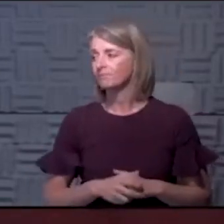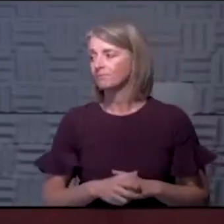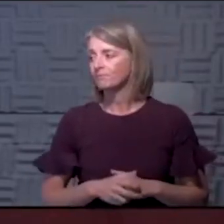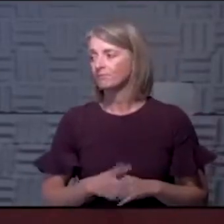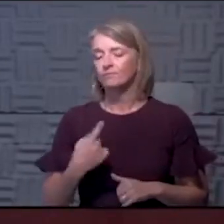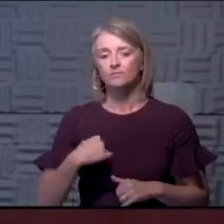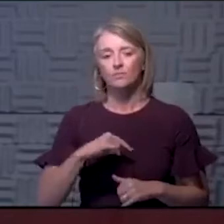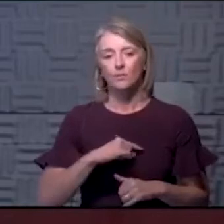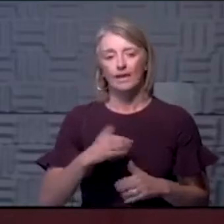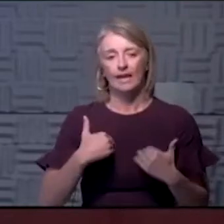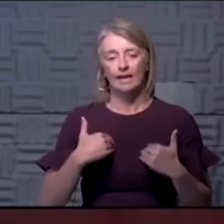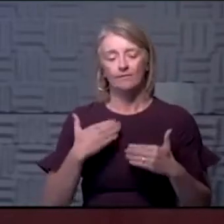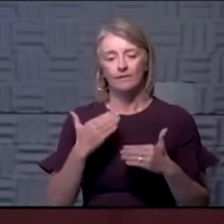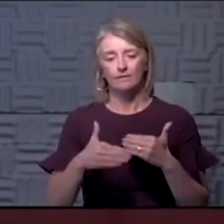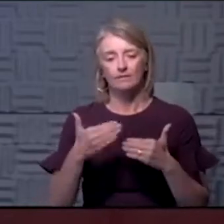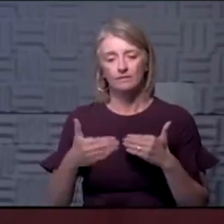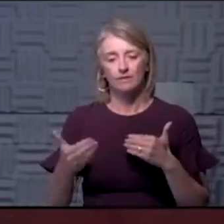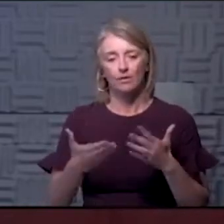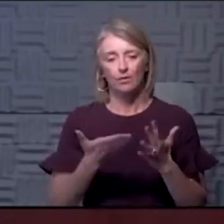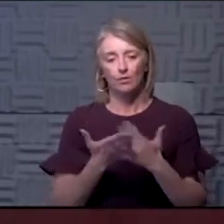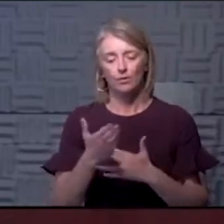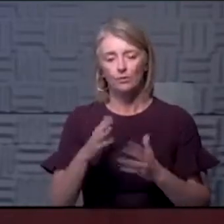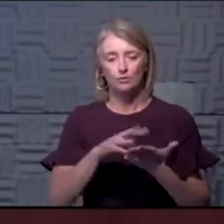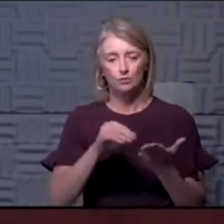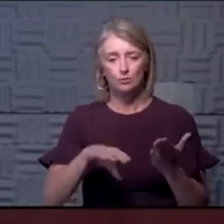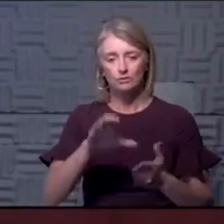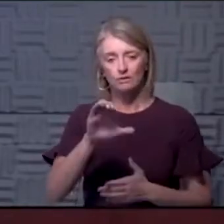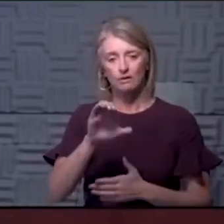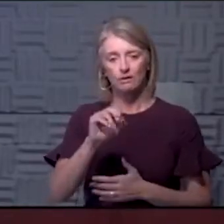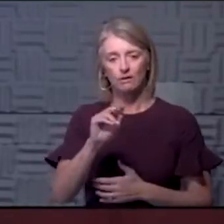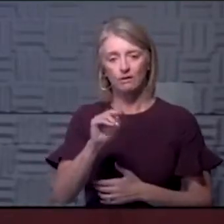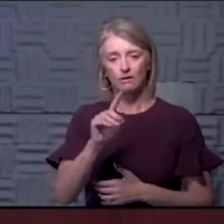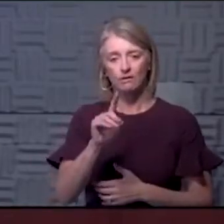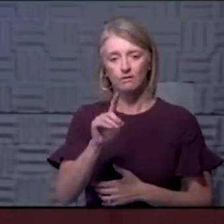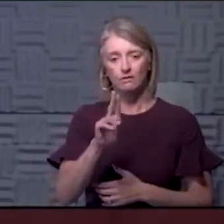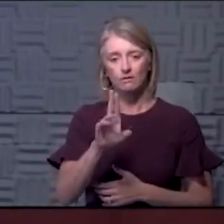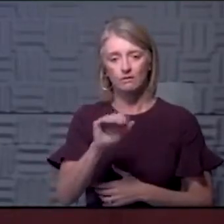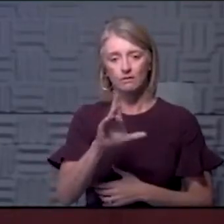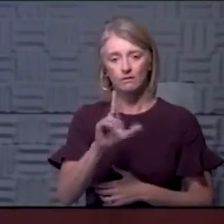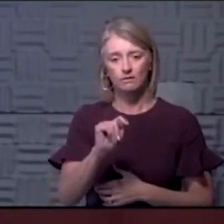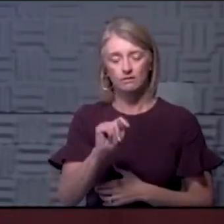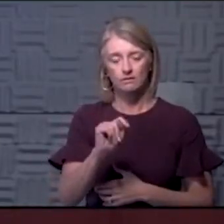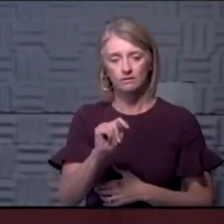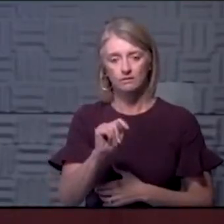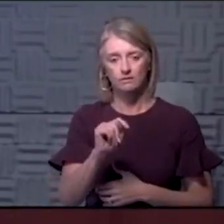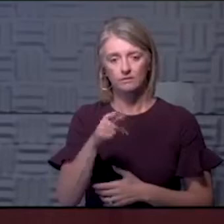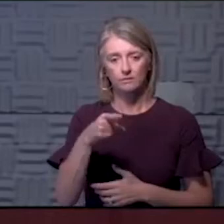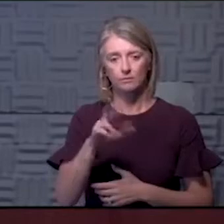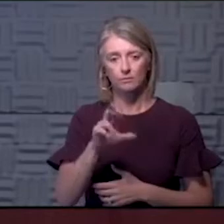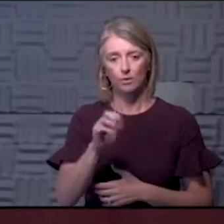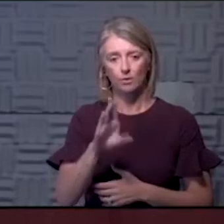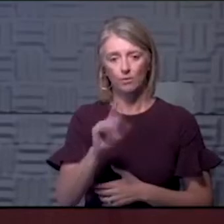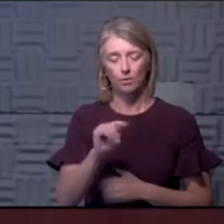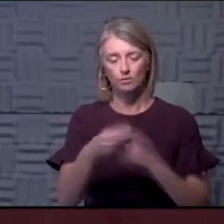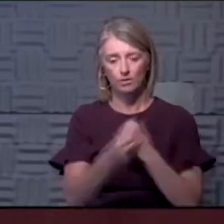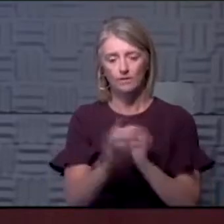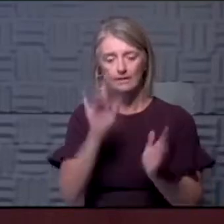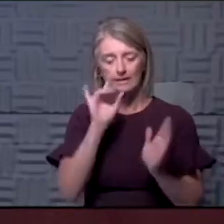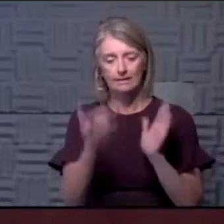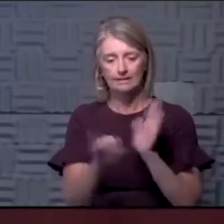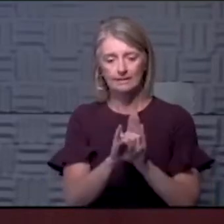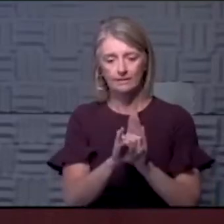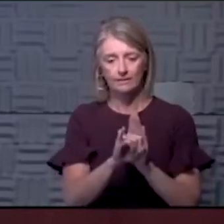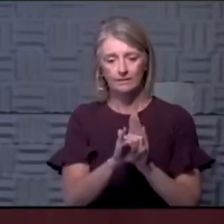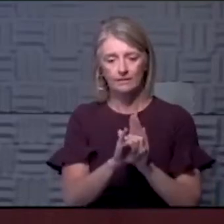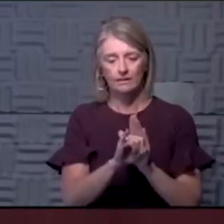a sequence of events through student conduct. Our first actions that we've taken, the provost office has identified and done